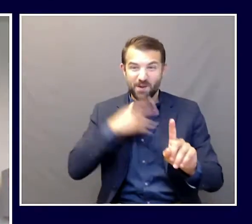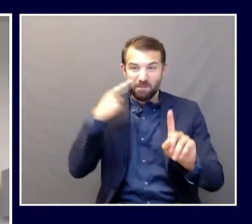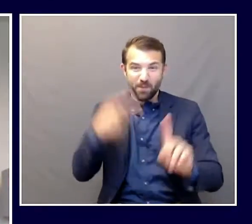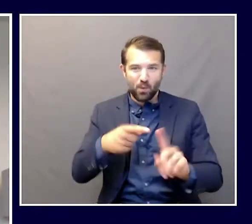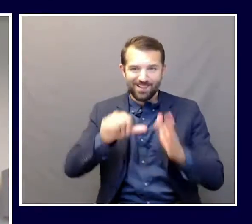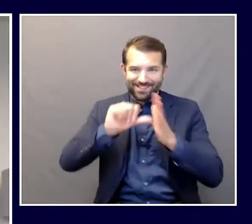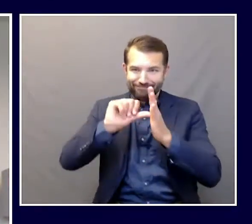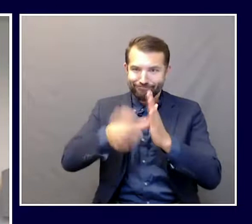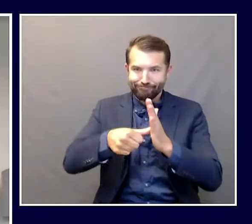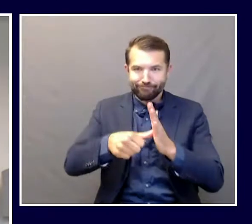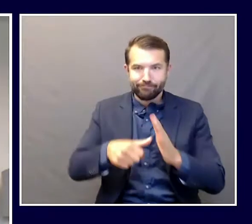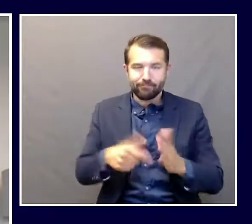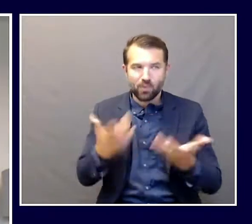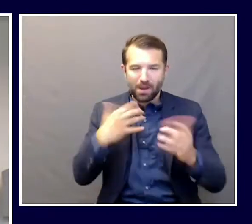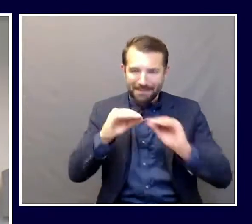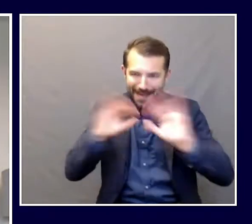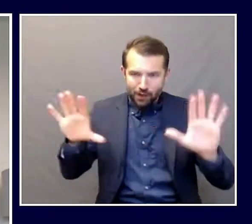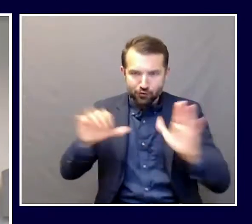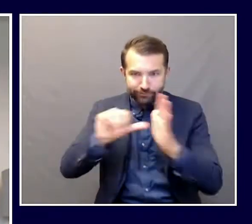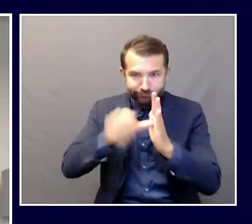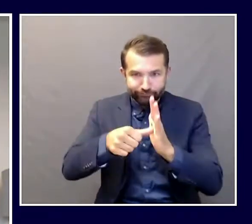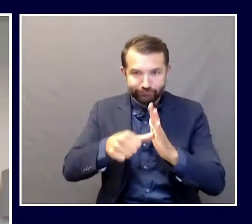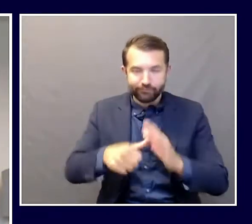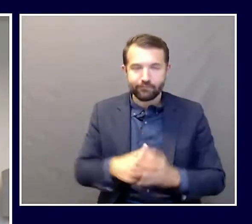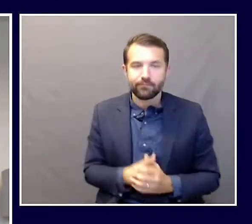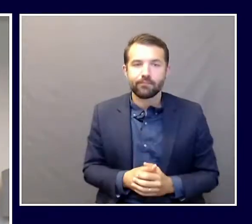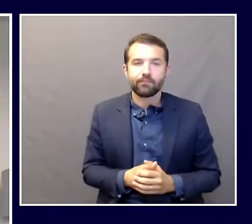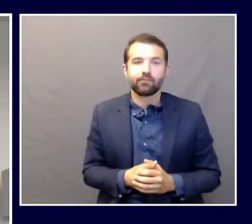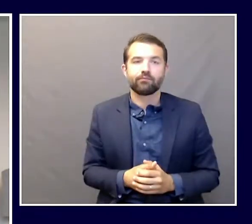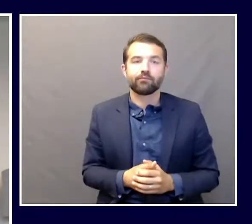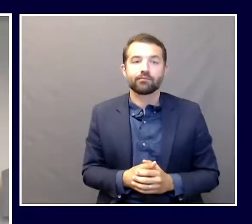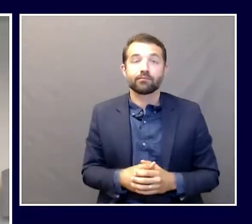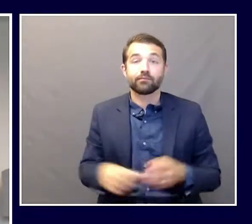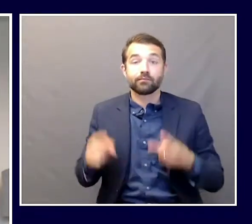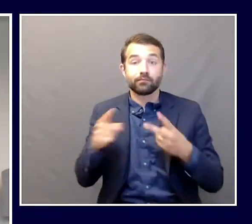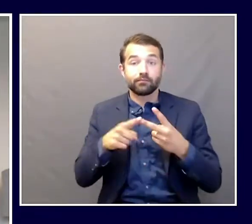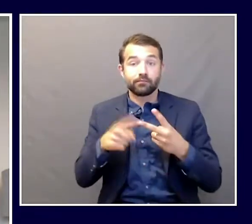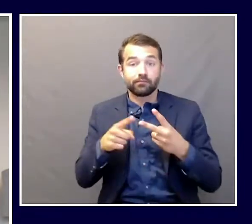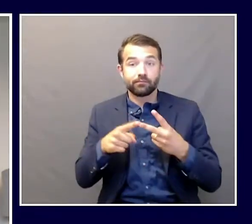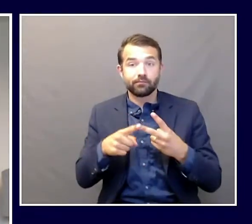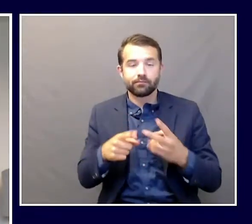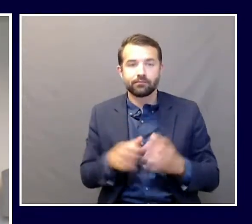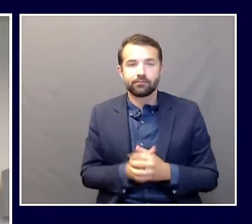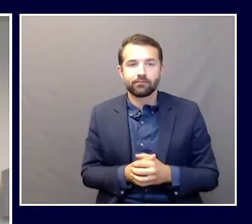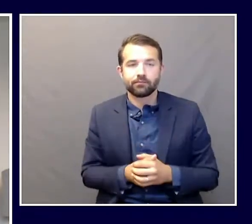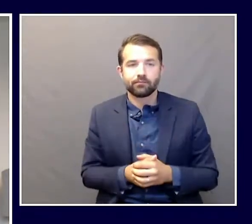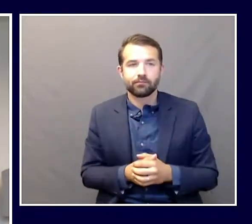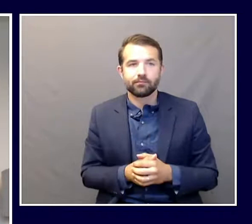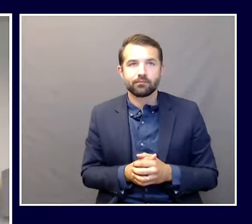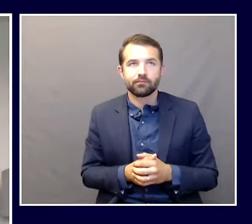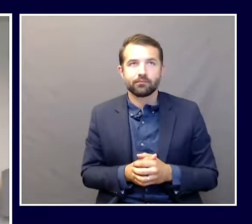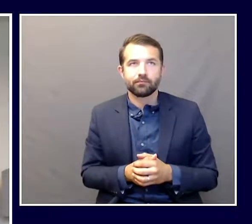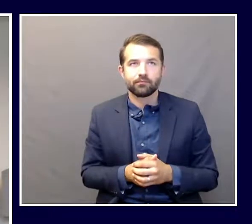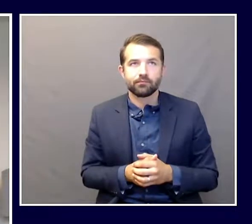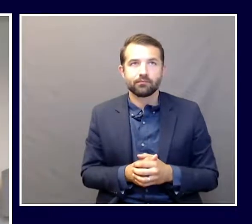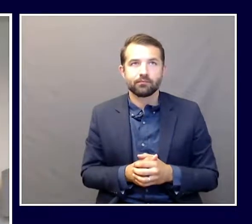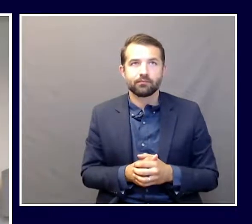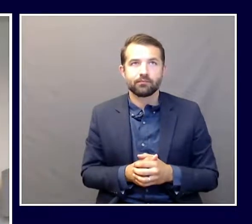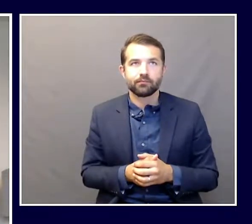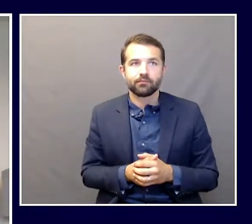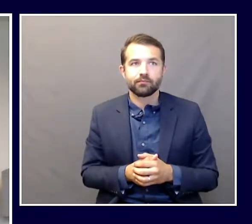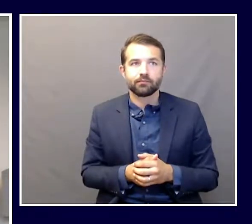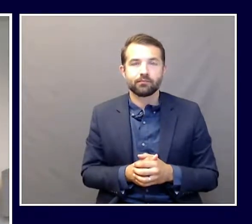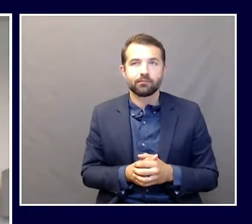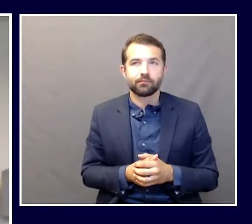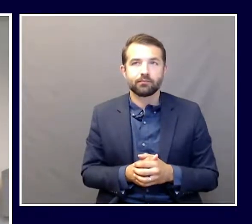foremost. Secondly, in terms of what the latest is, I had a chance to speak yesterday or be part